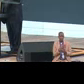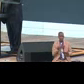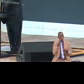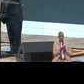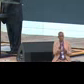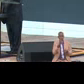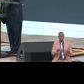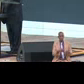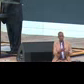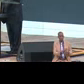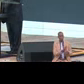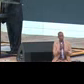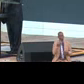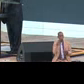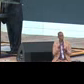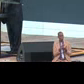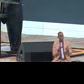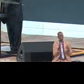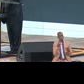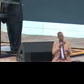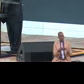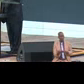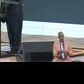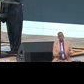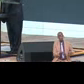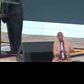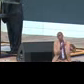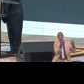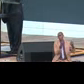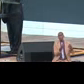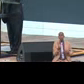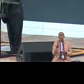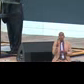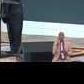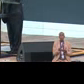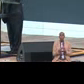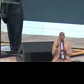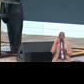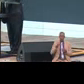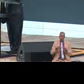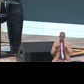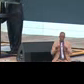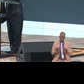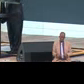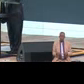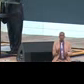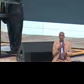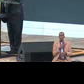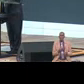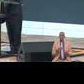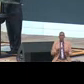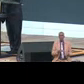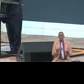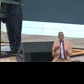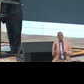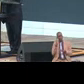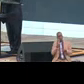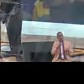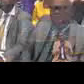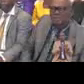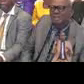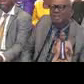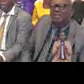You cannot come in and take my wife now. Go. Your wife will abide, and death